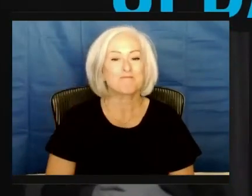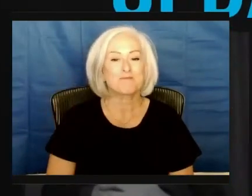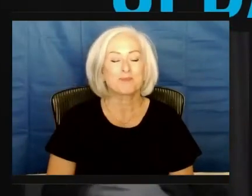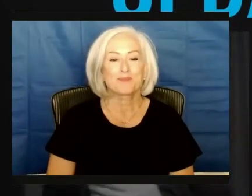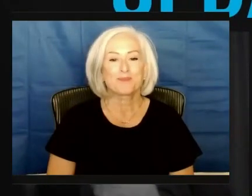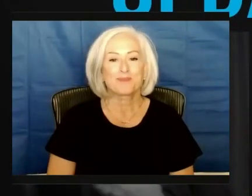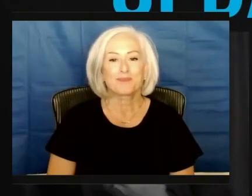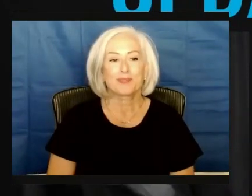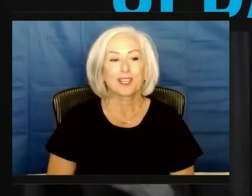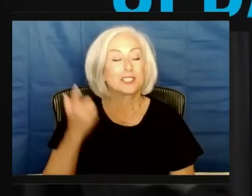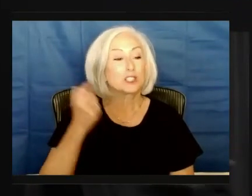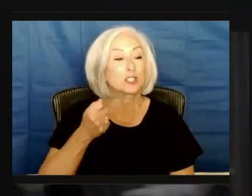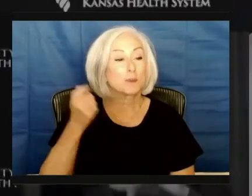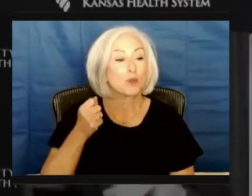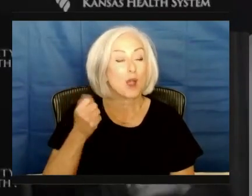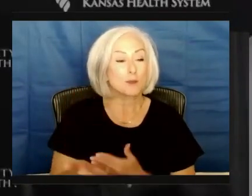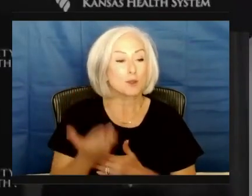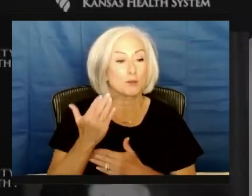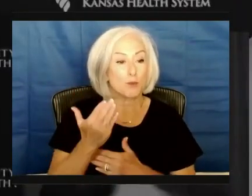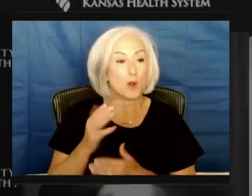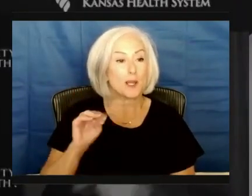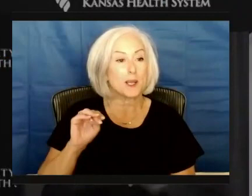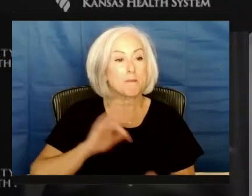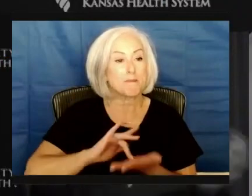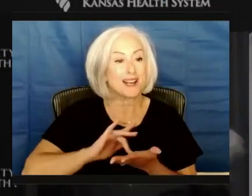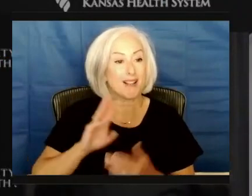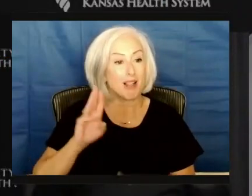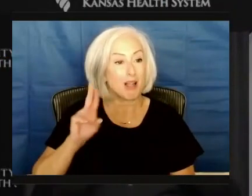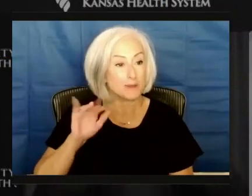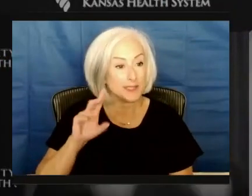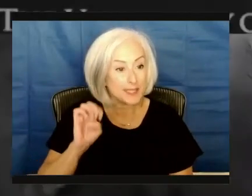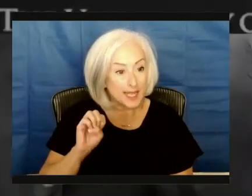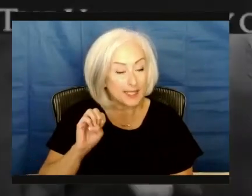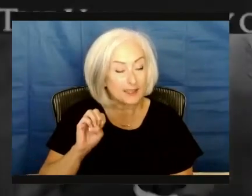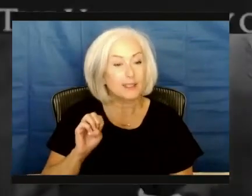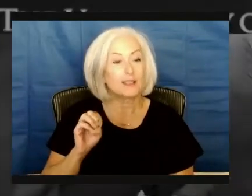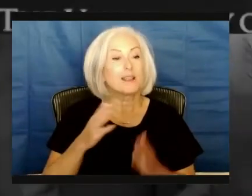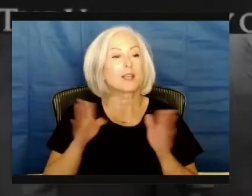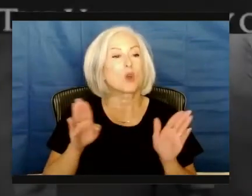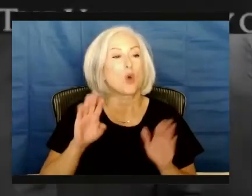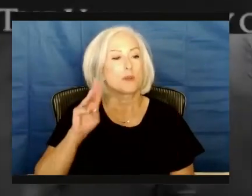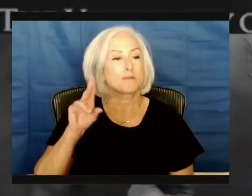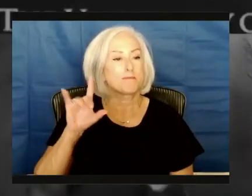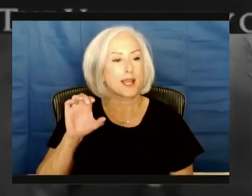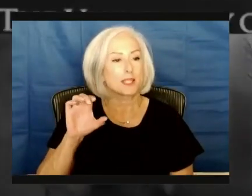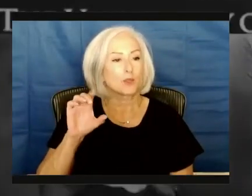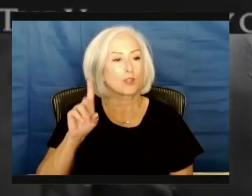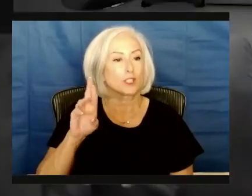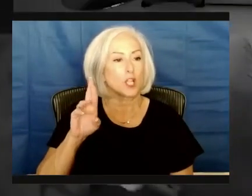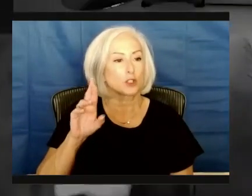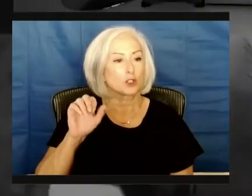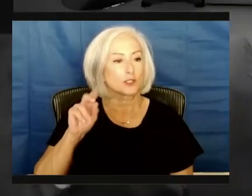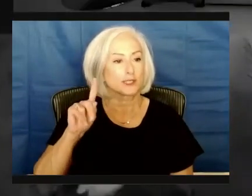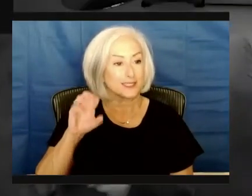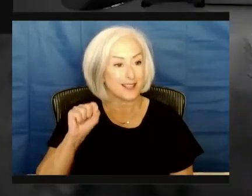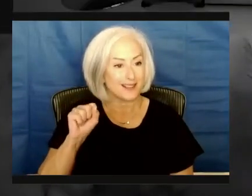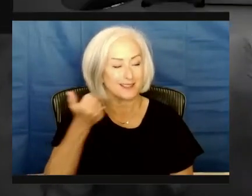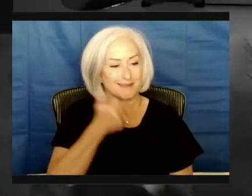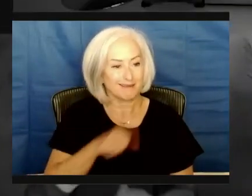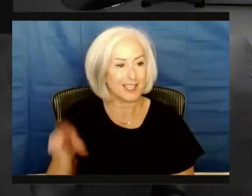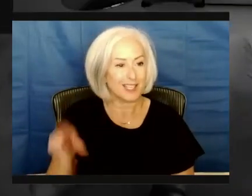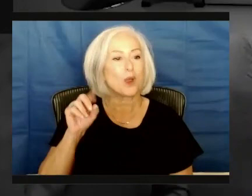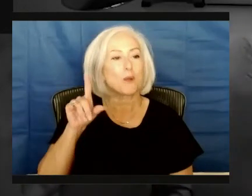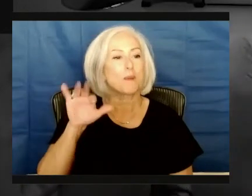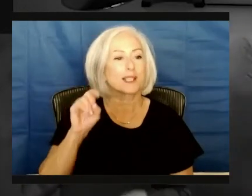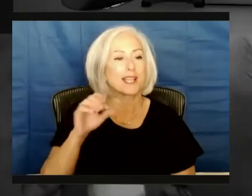Subscribe to our morning medical update and open mics with Dr. Stites podcasts. Now, everywhere podcasts are available.